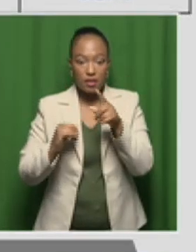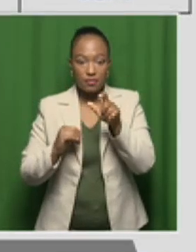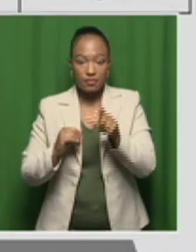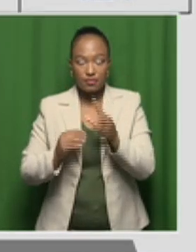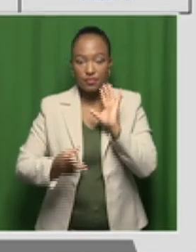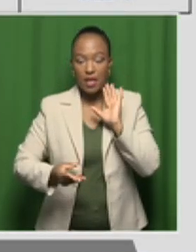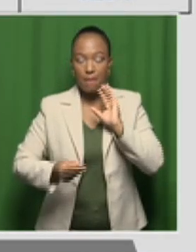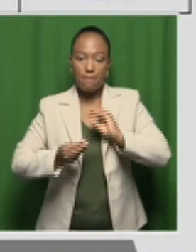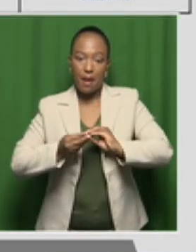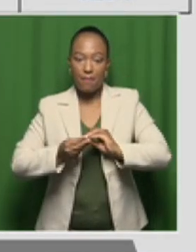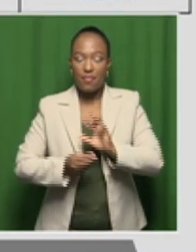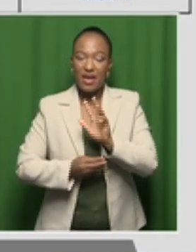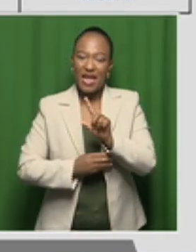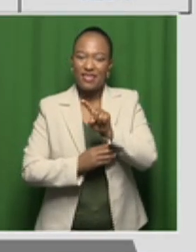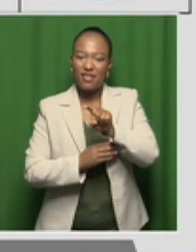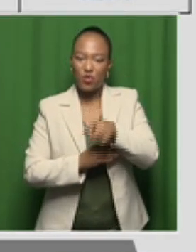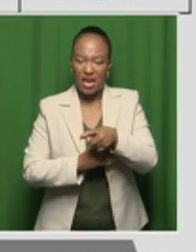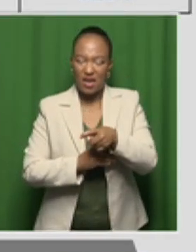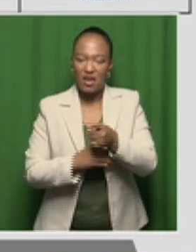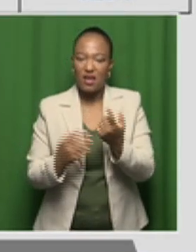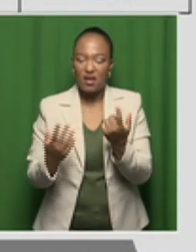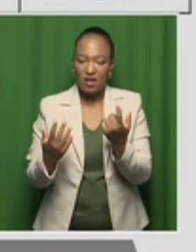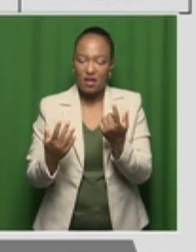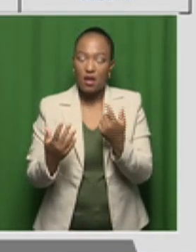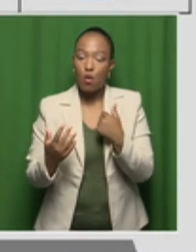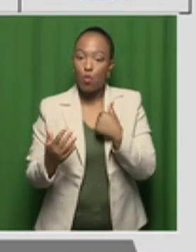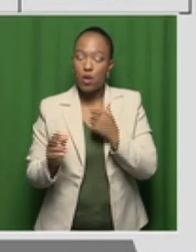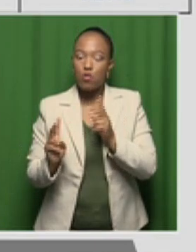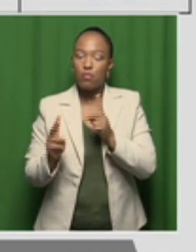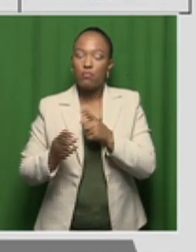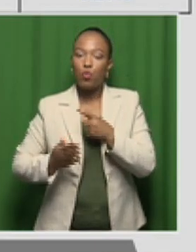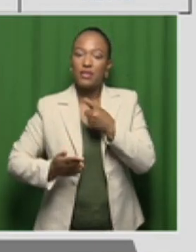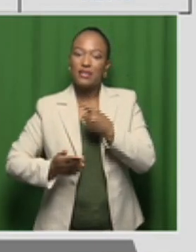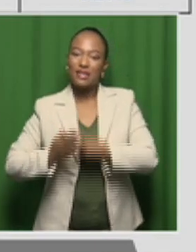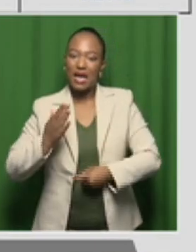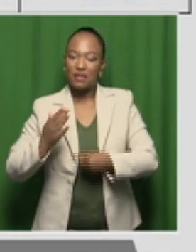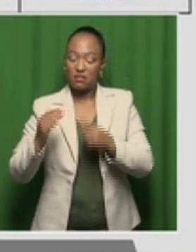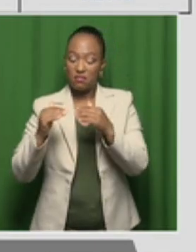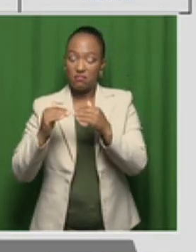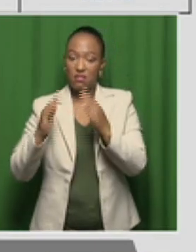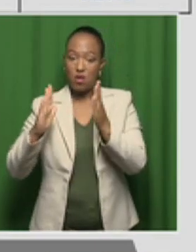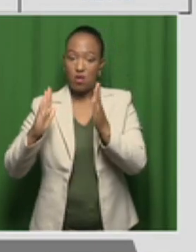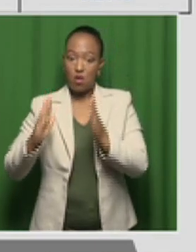9,000. So usually we would need to charge a residential customer